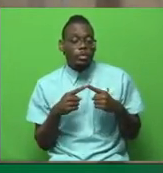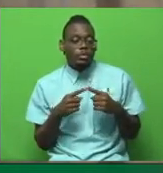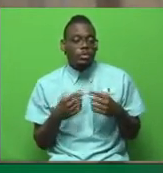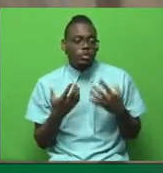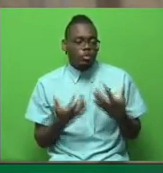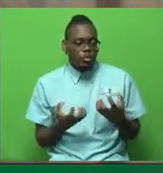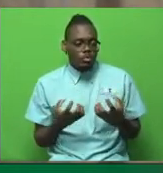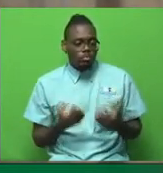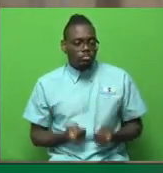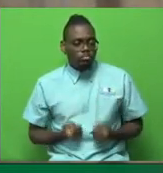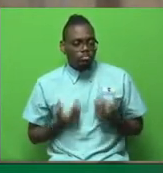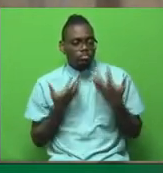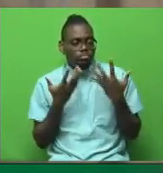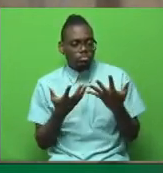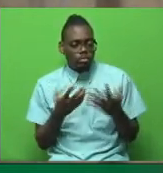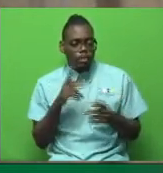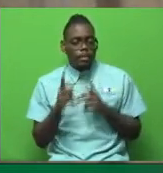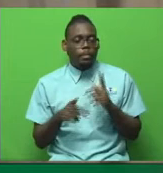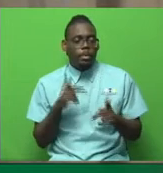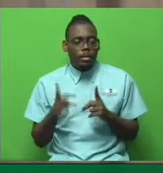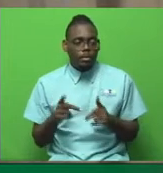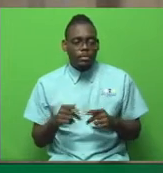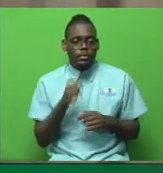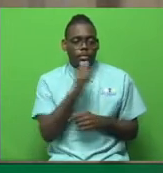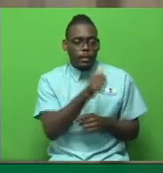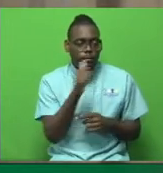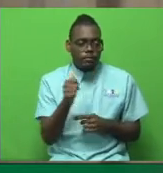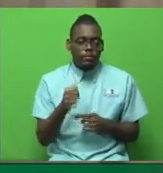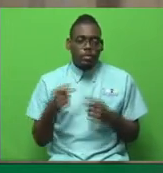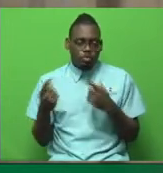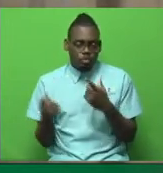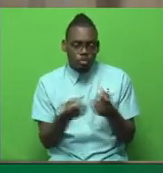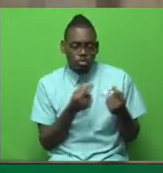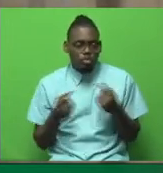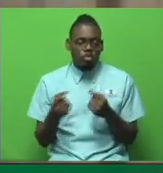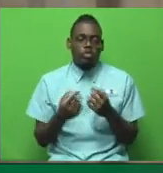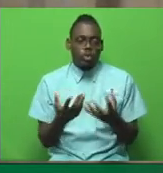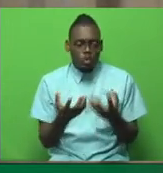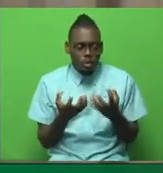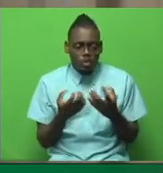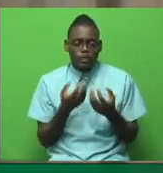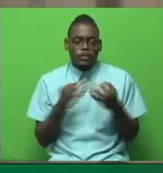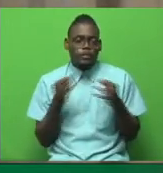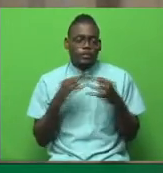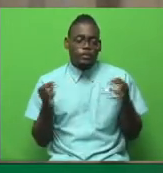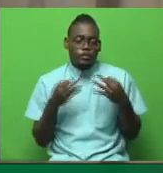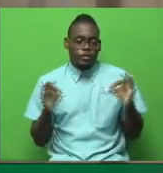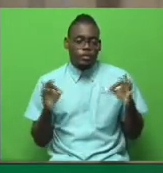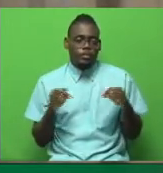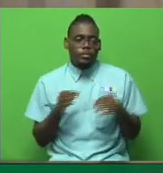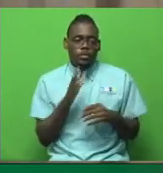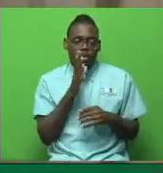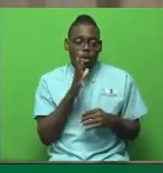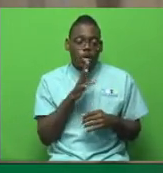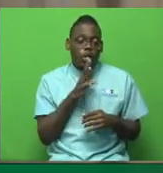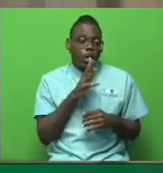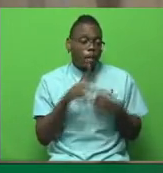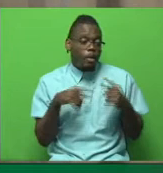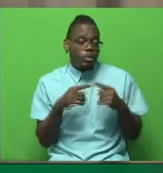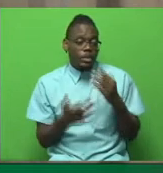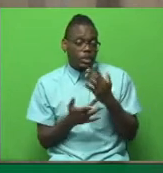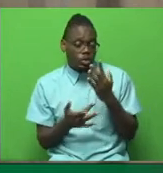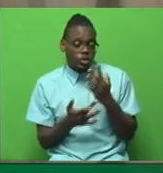if you are speaking on one hand about um the digital economy in of innovation of of